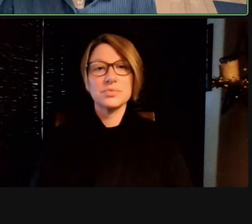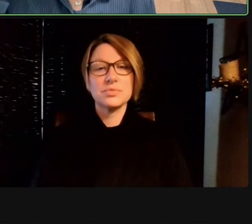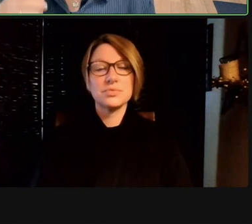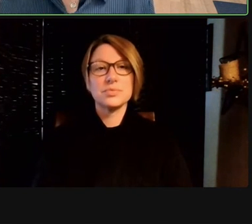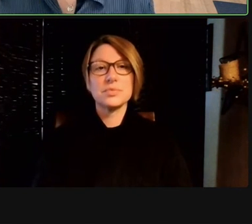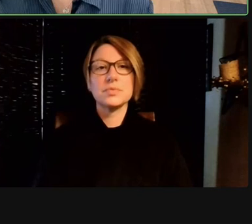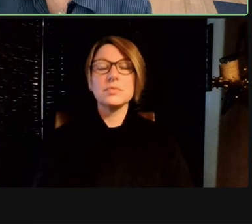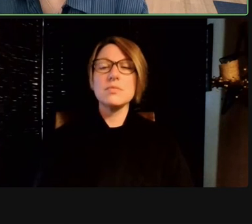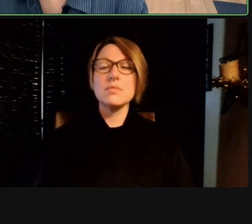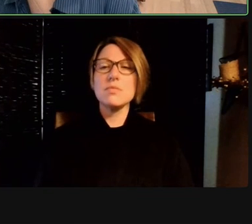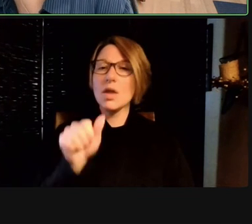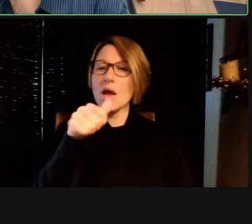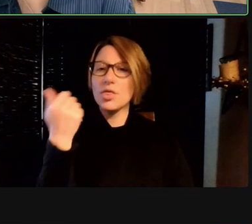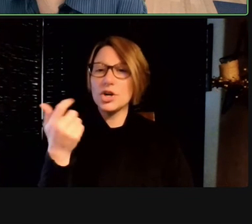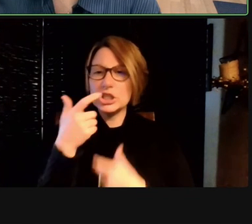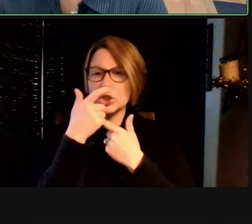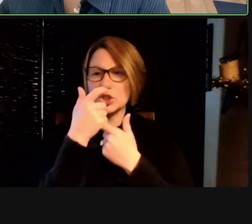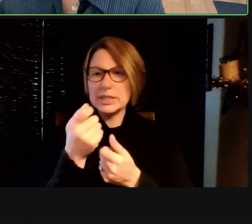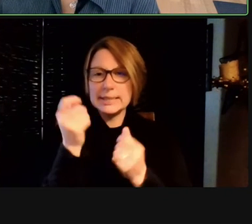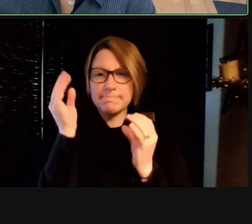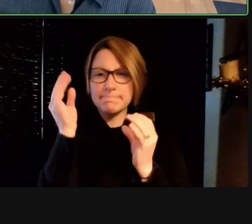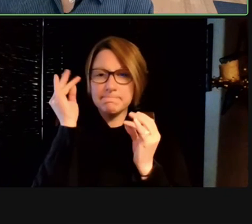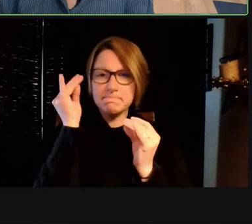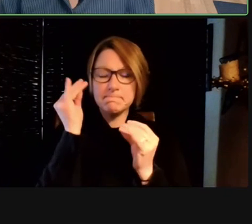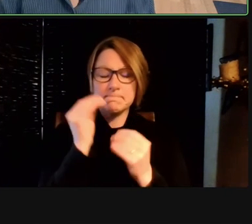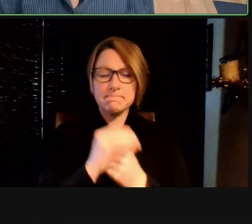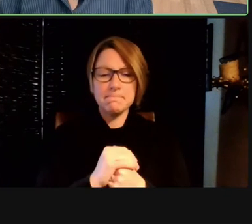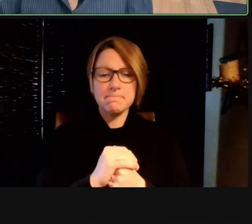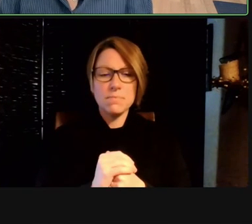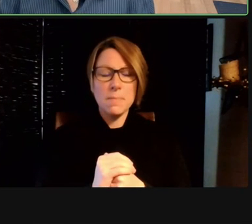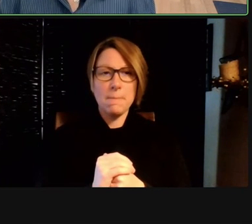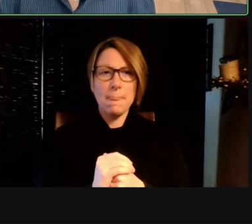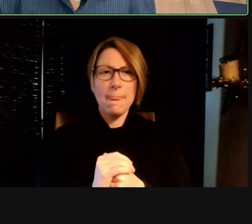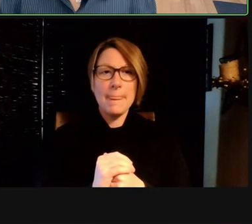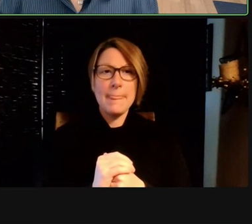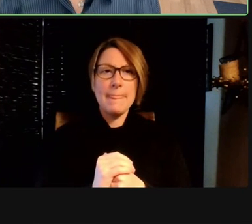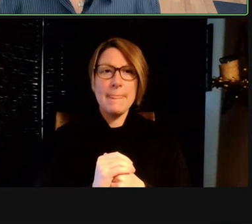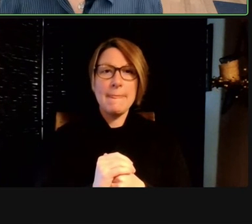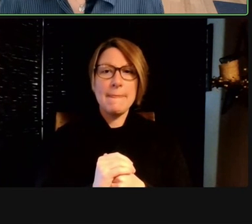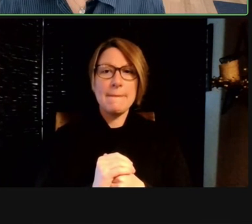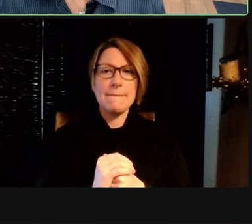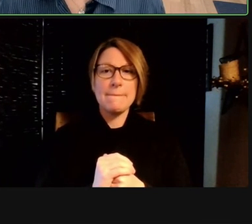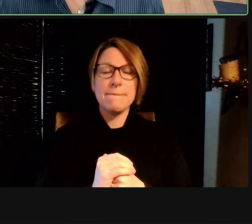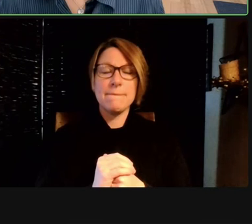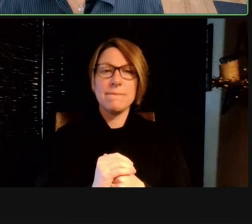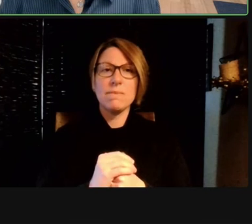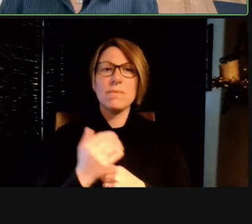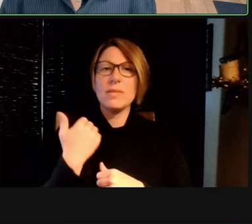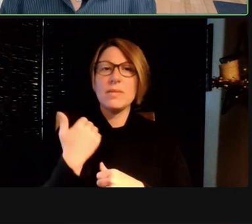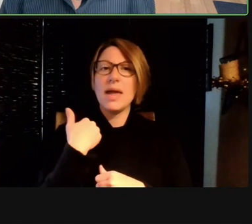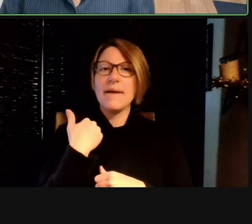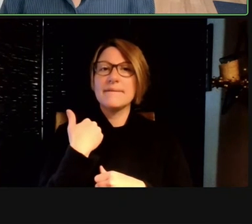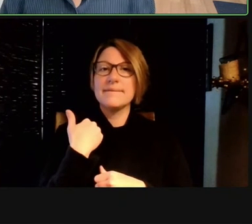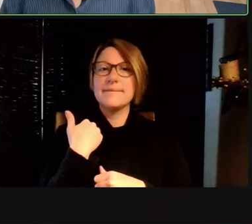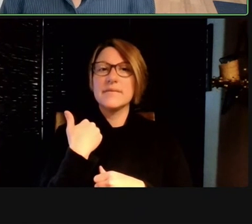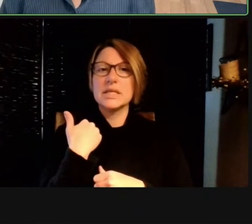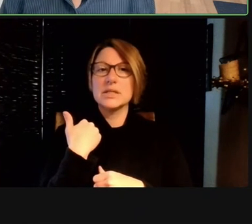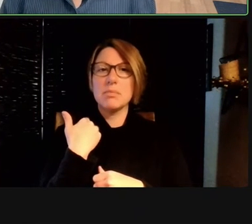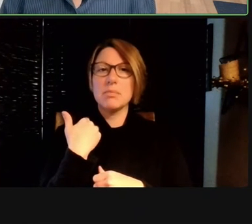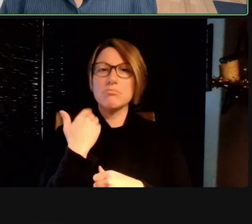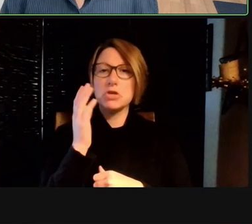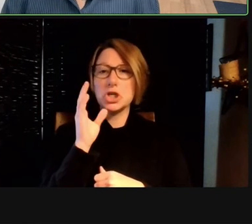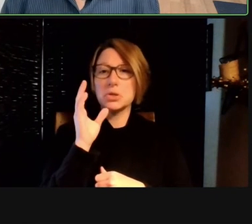Something else that's interesting to consider, I think, is there's unusual visual and auditory